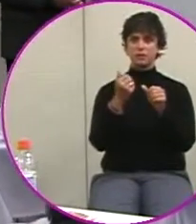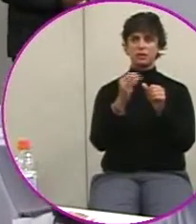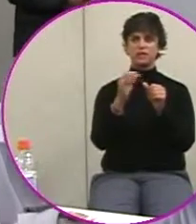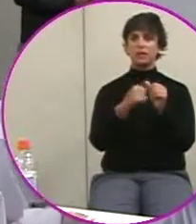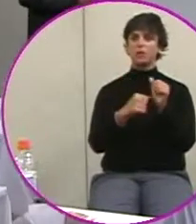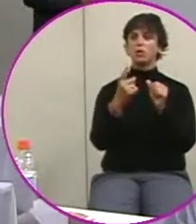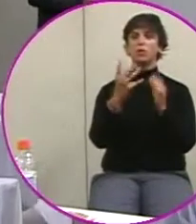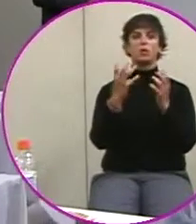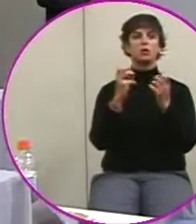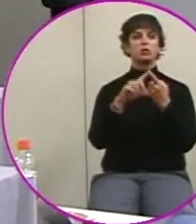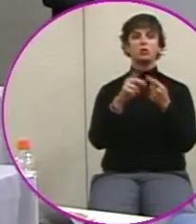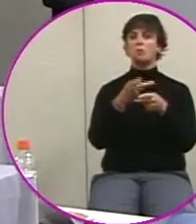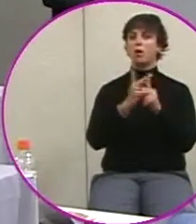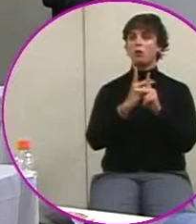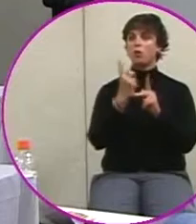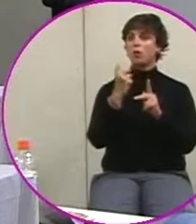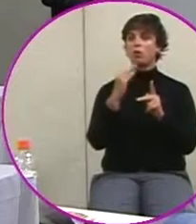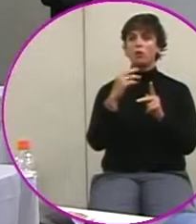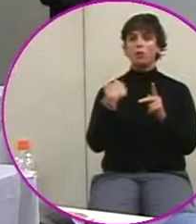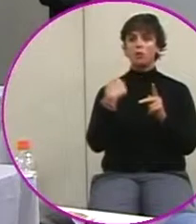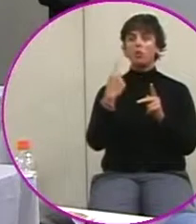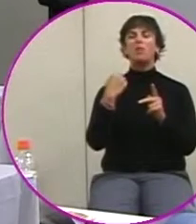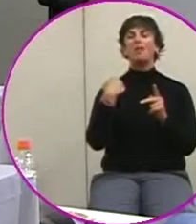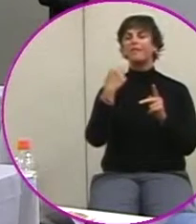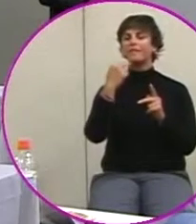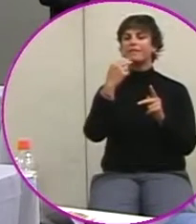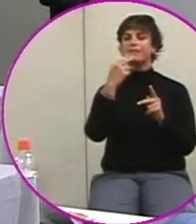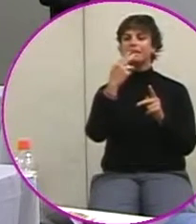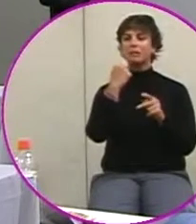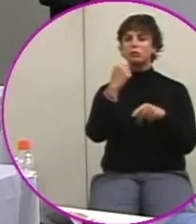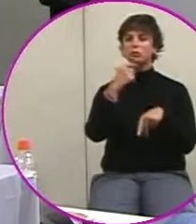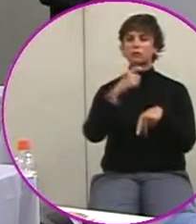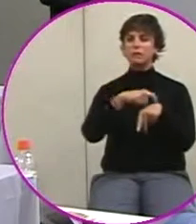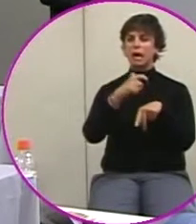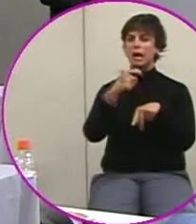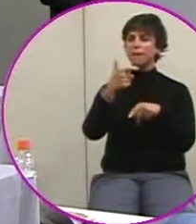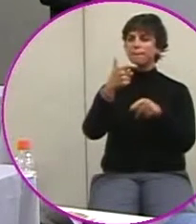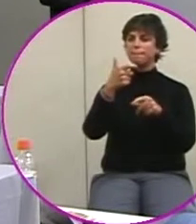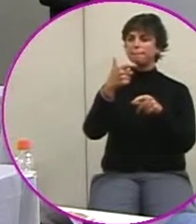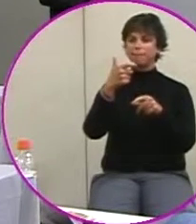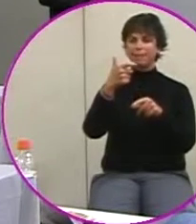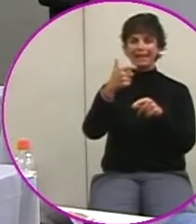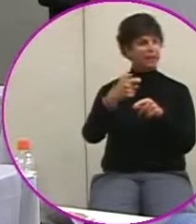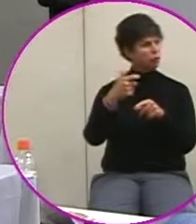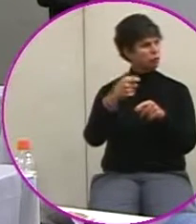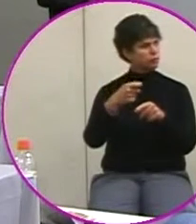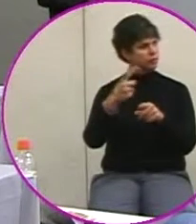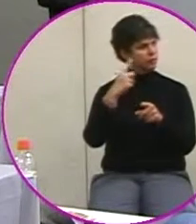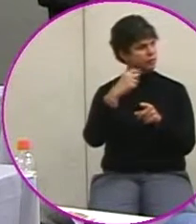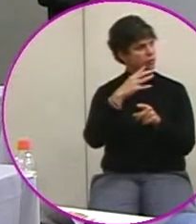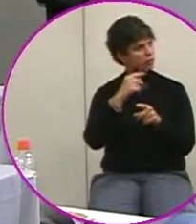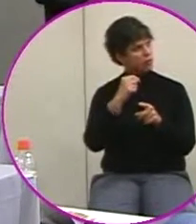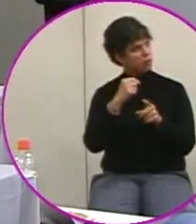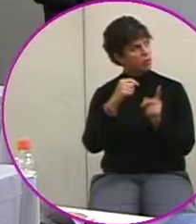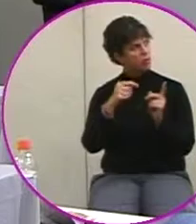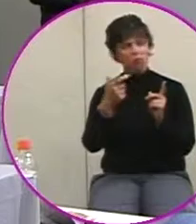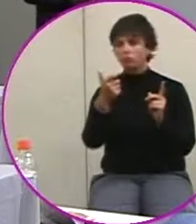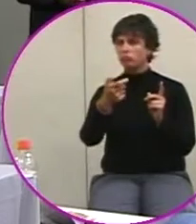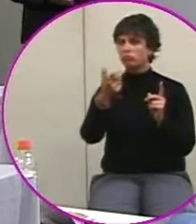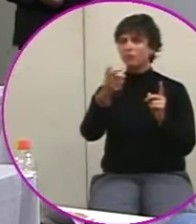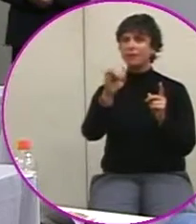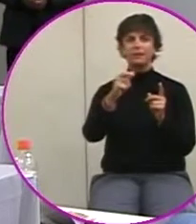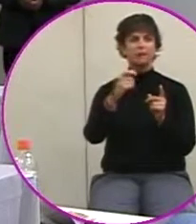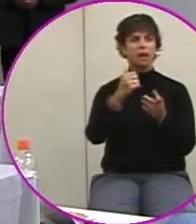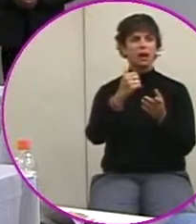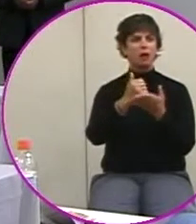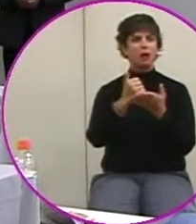like to borrow one or have one, we have little time counter clickers, and we were talking at the break that this would be a very